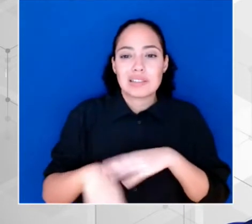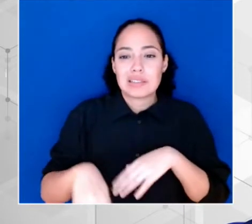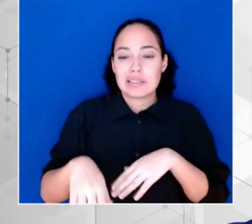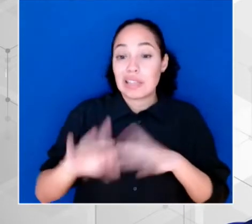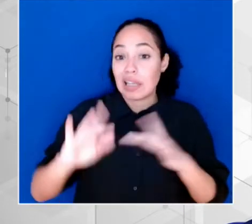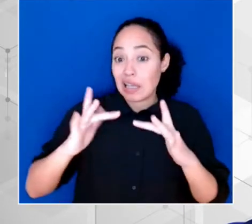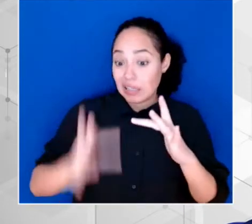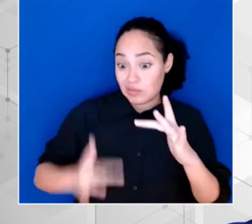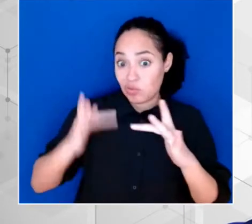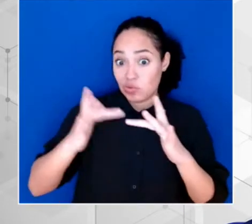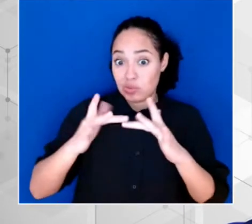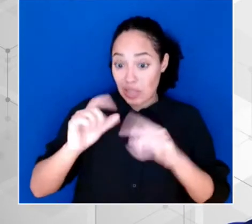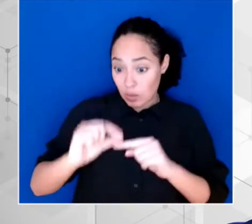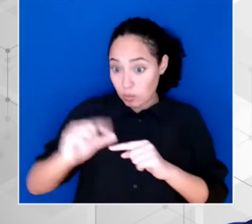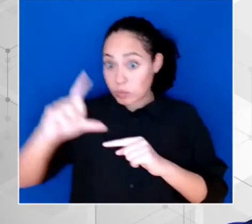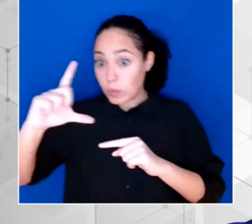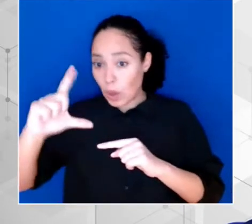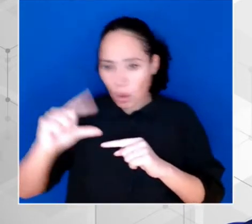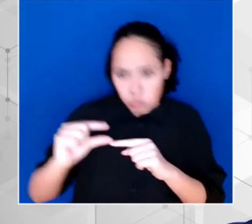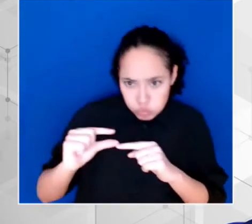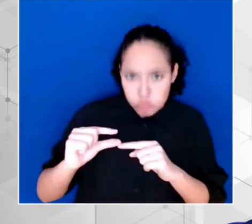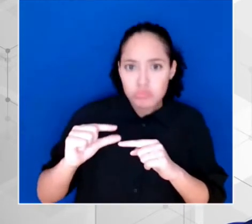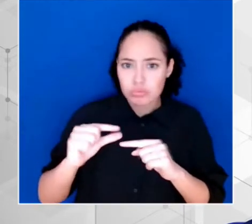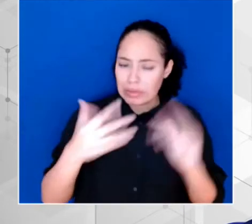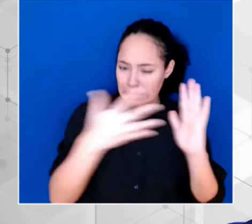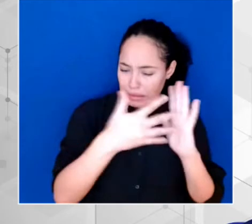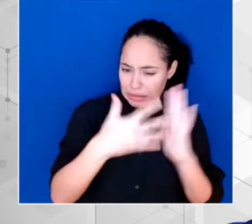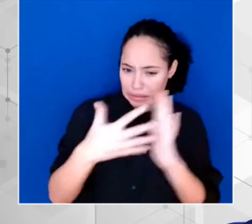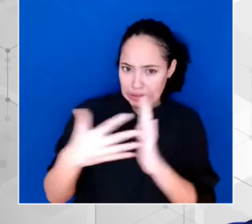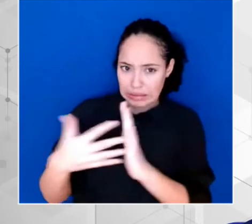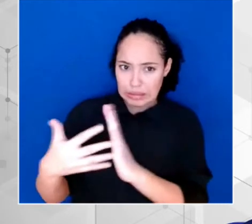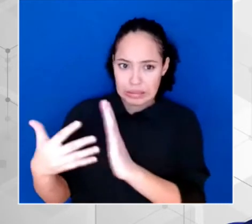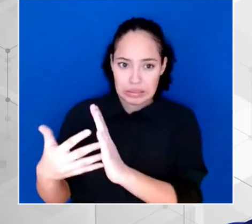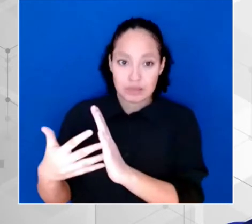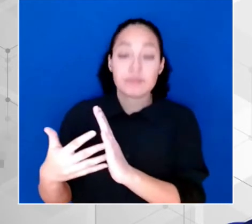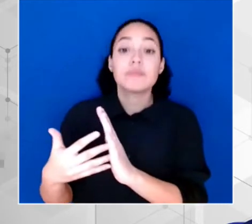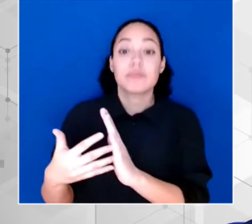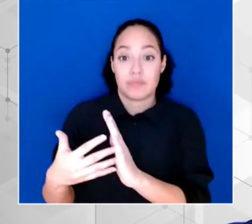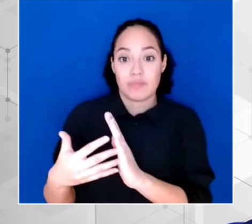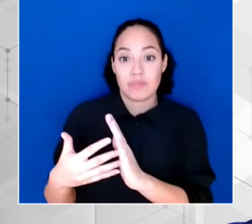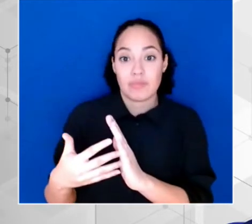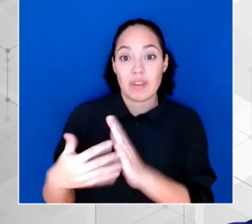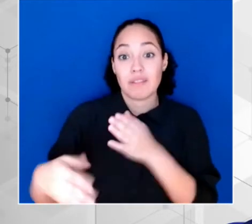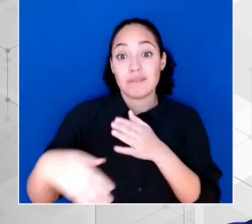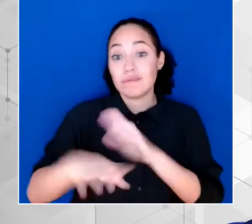of tests. And at the end, it's gonna be displayed a